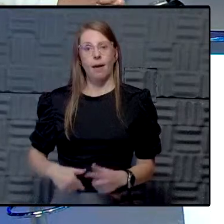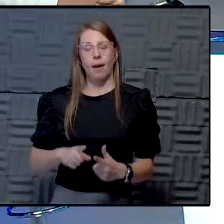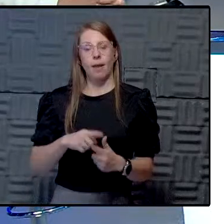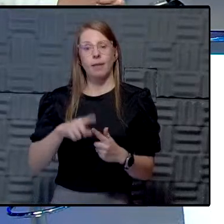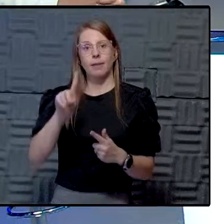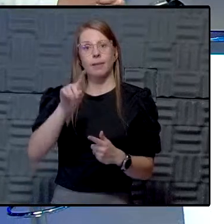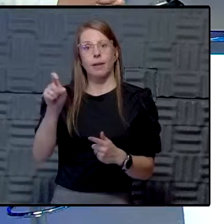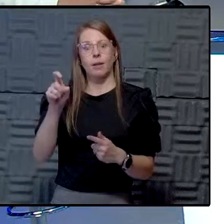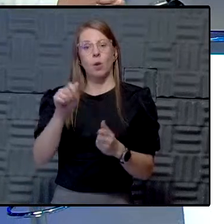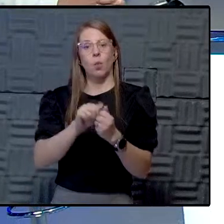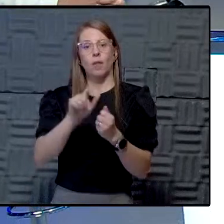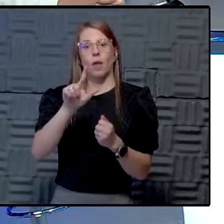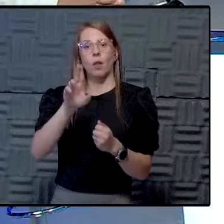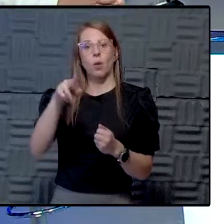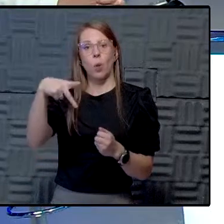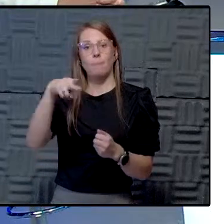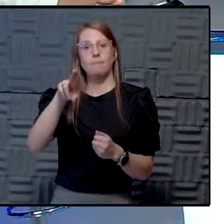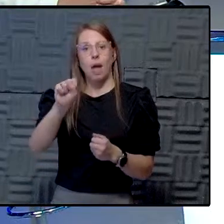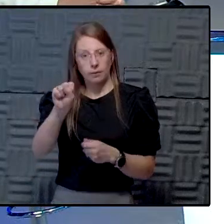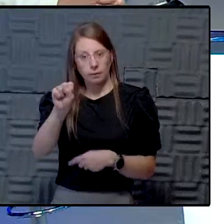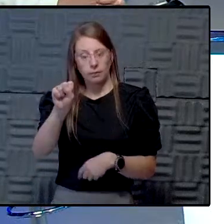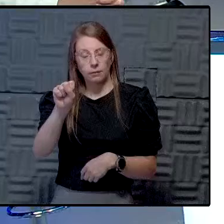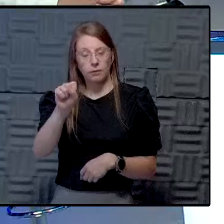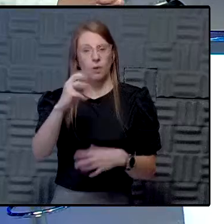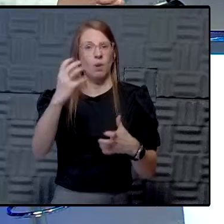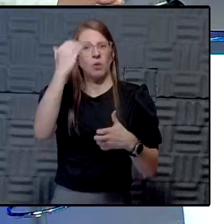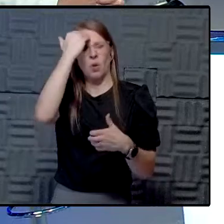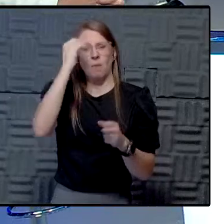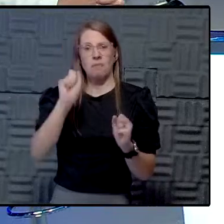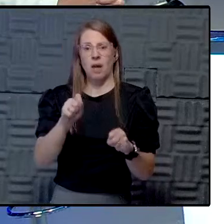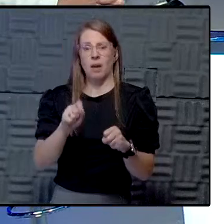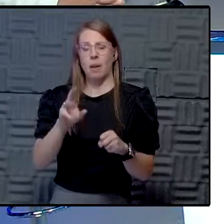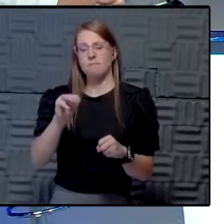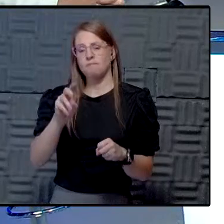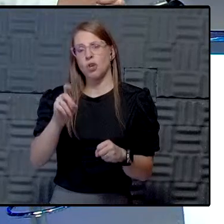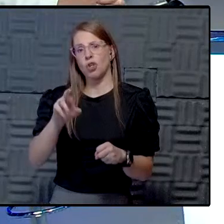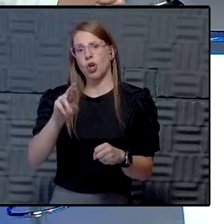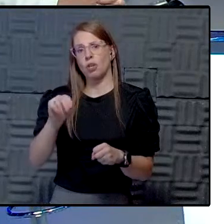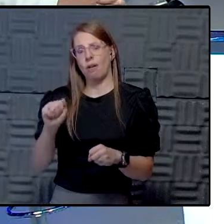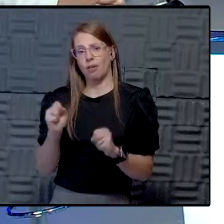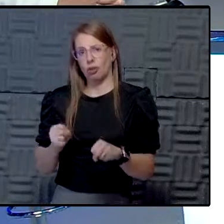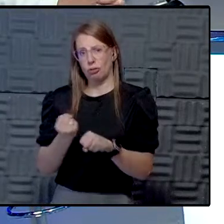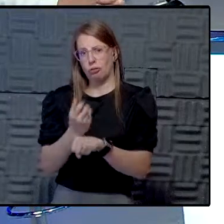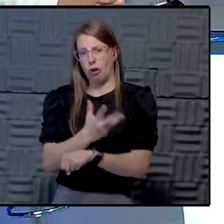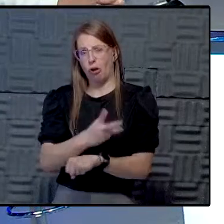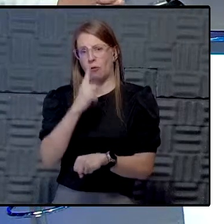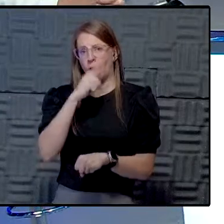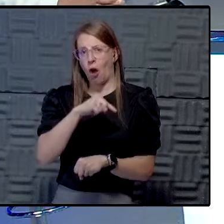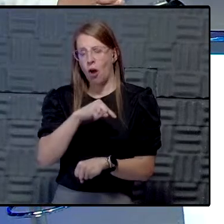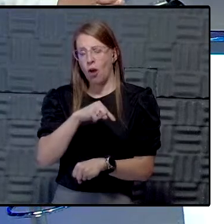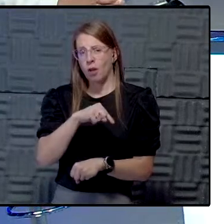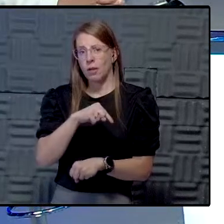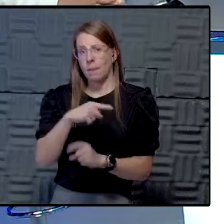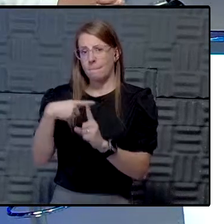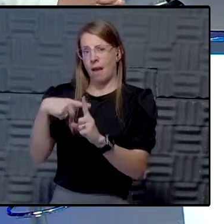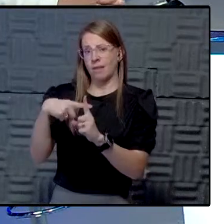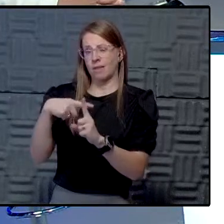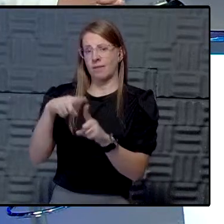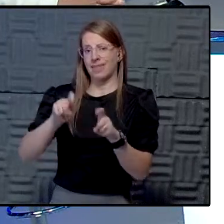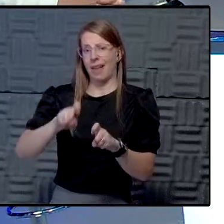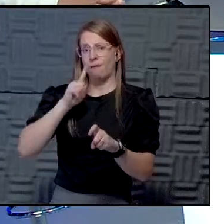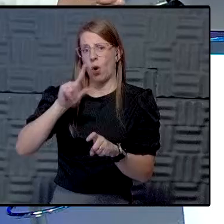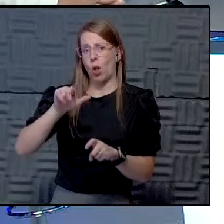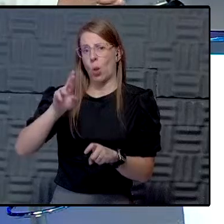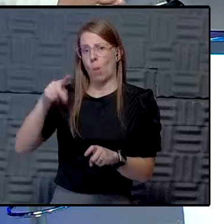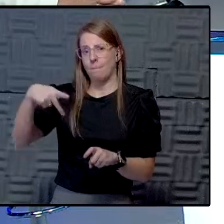been diagnosed with lupus, and she wants to know, is it possible that the Moderna could cause a false positive test